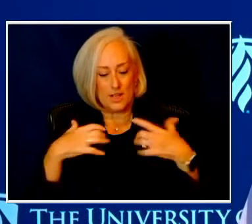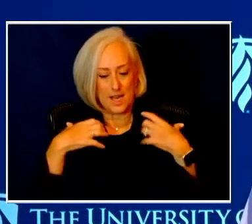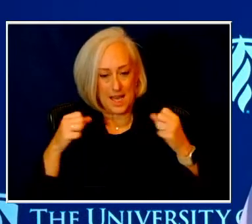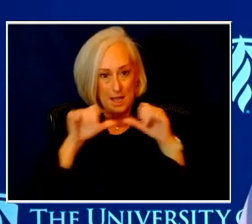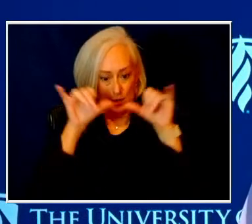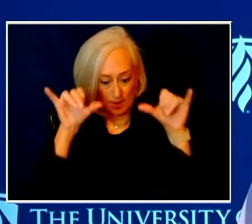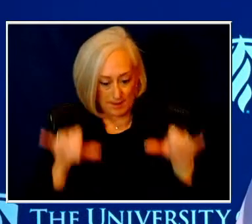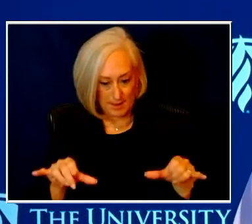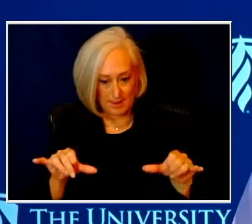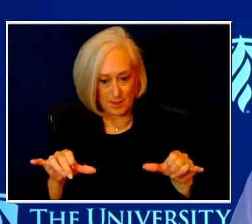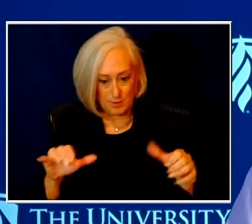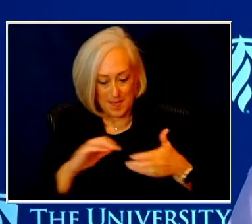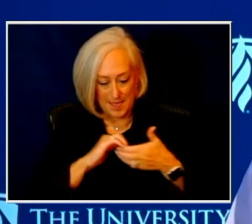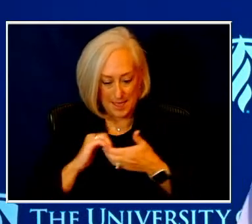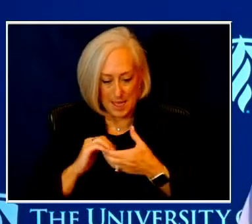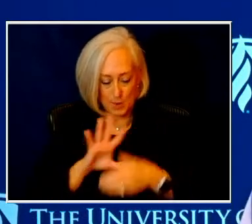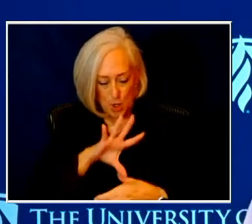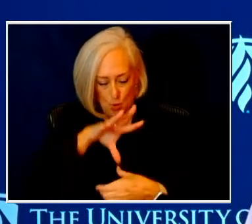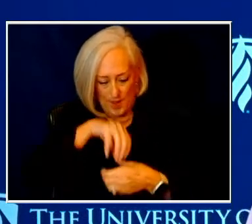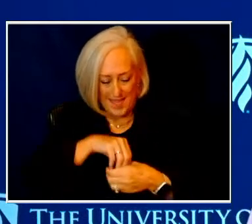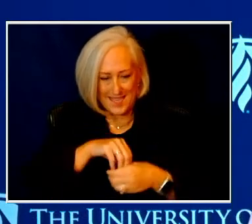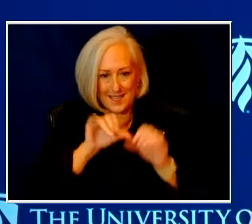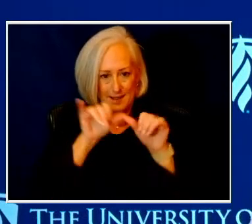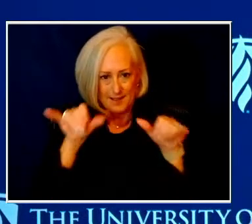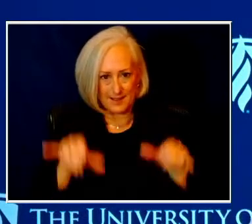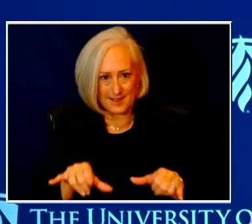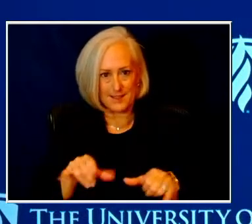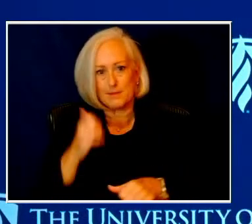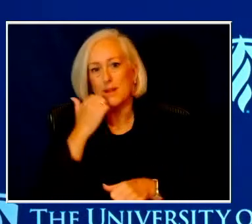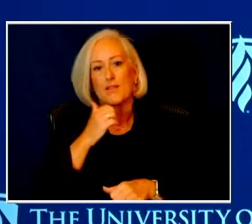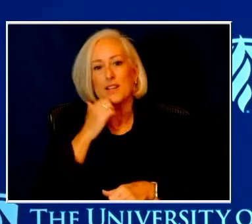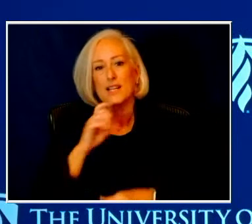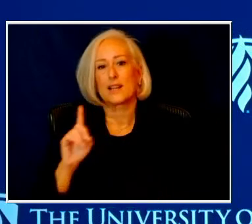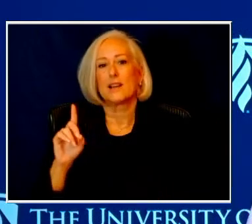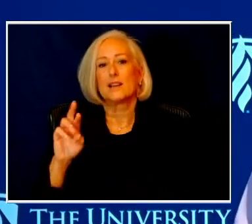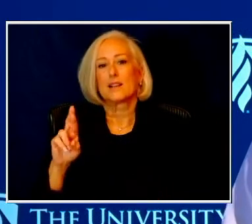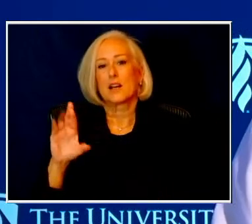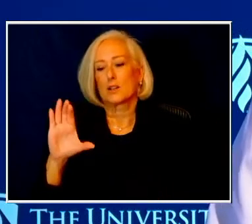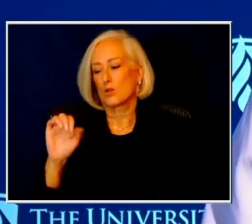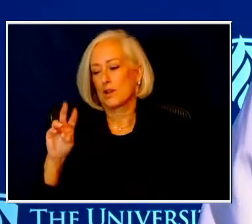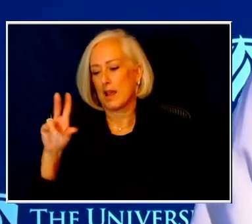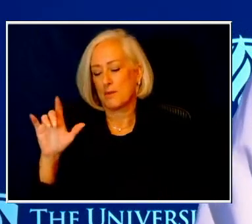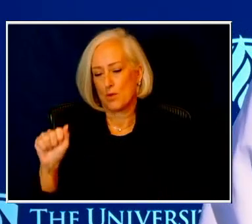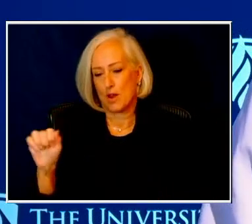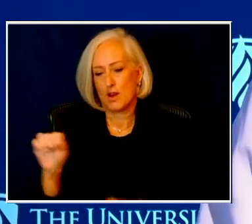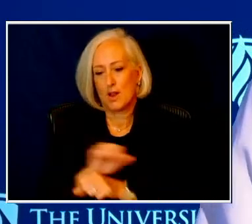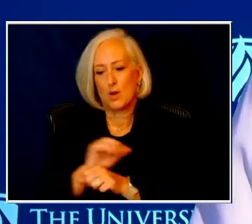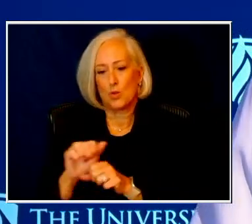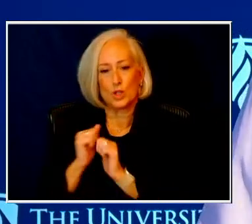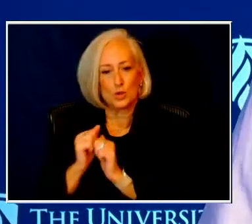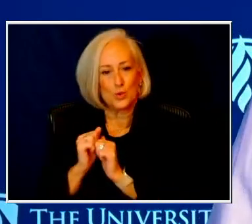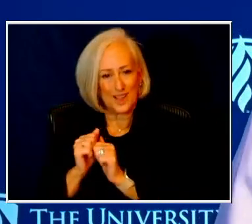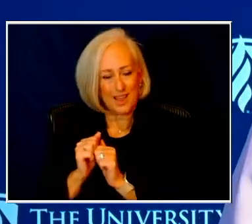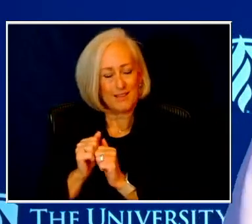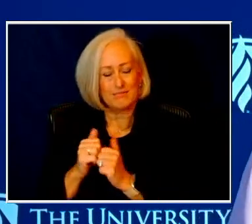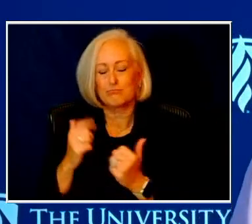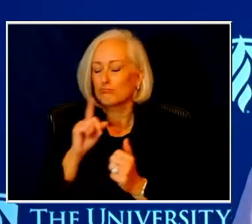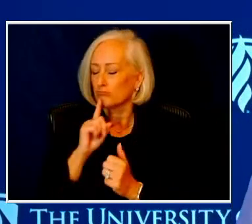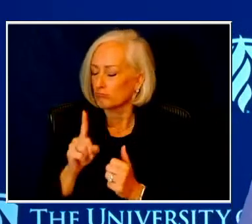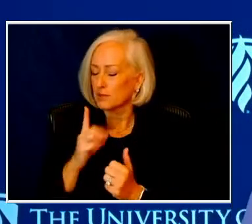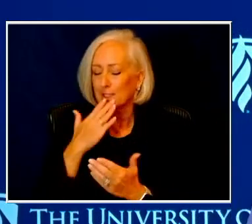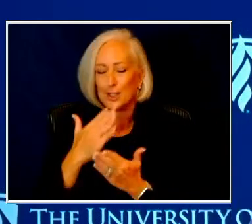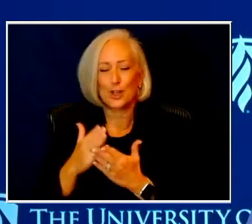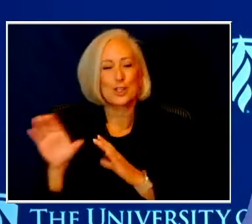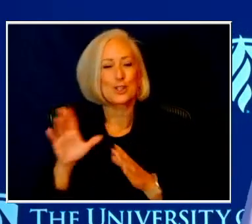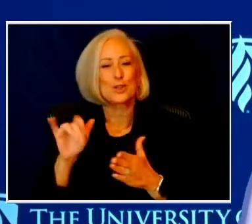system, doing it every day. Dr. Camerata and I work together, and it's always really good to be able to do that. So, just an outstanding place to work,